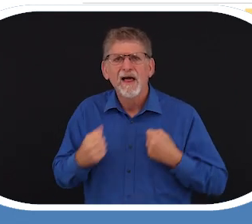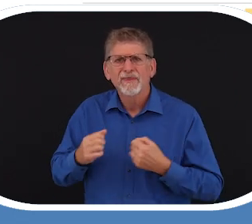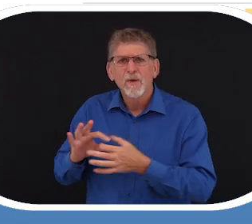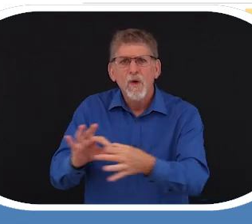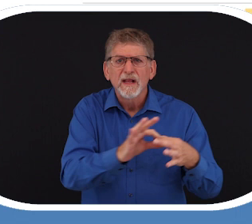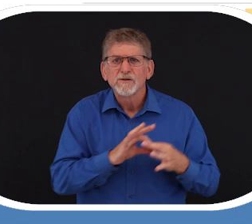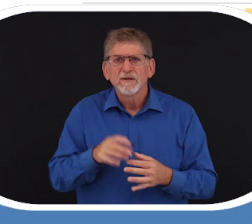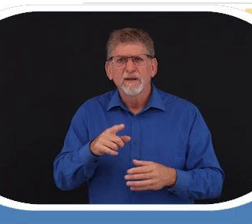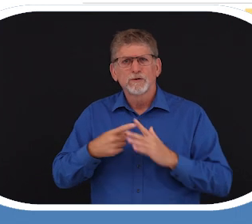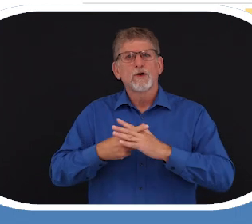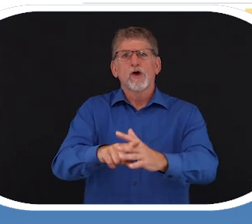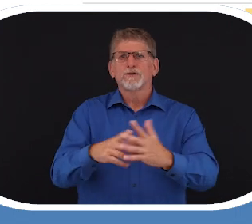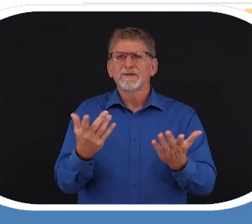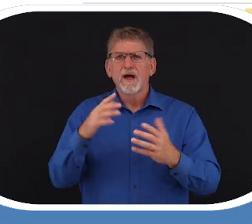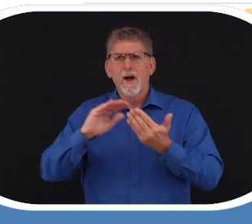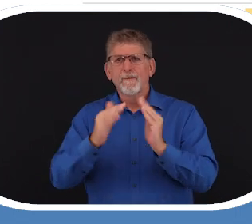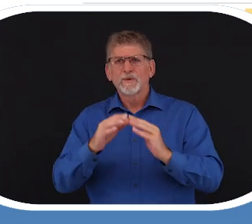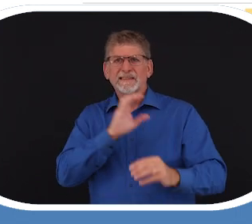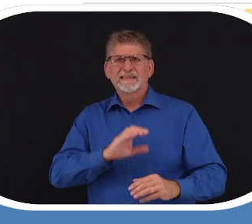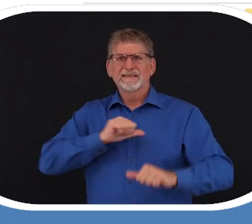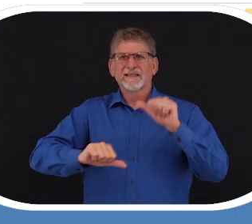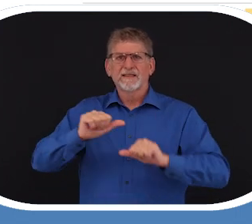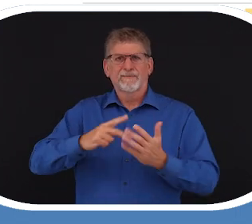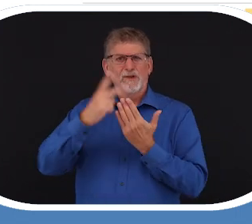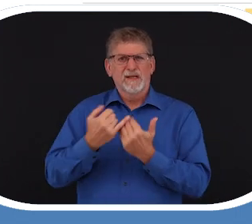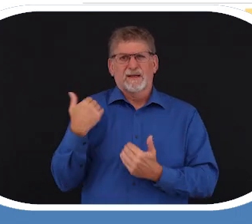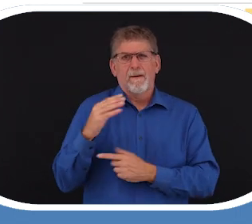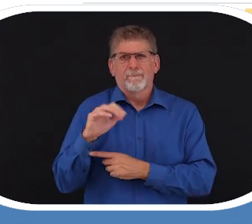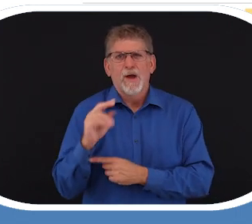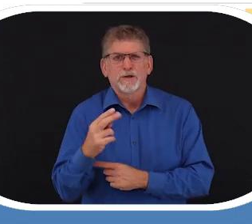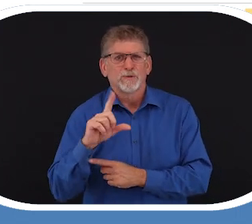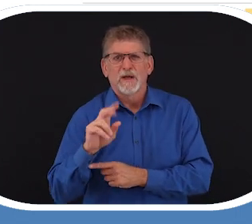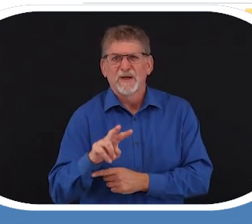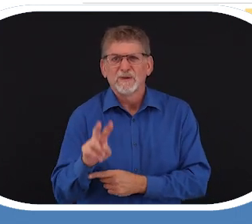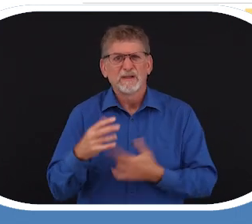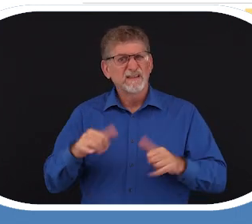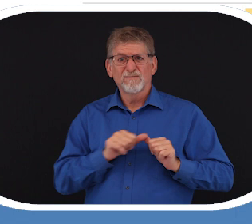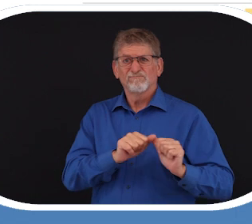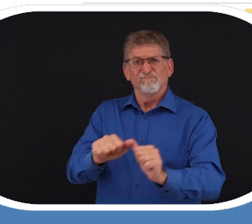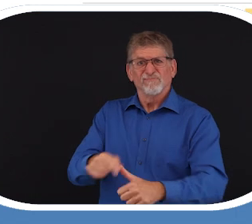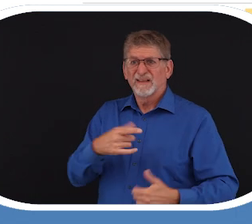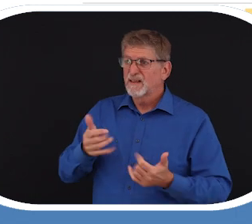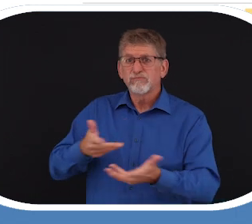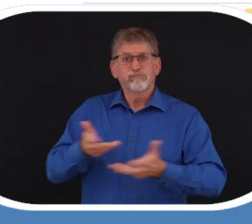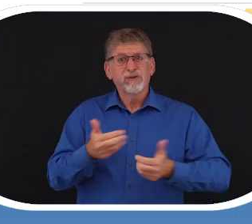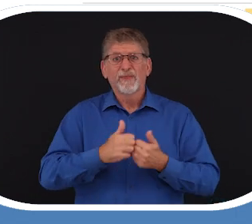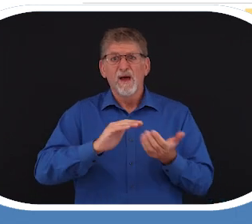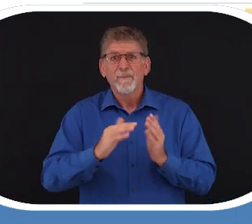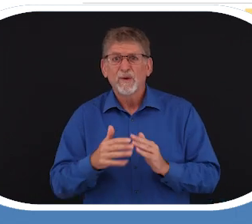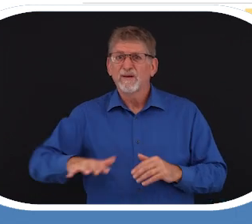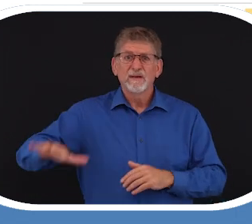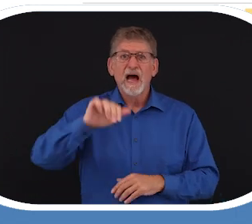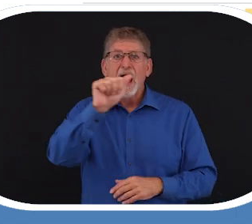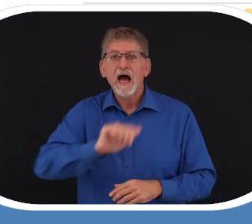Coalition that launched a community citizen scientist project in March of 2022 that is still going on, where they're engaging community members